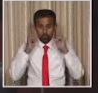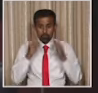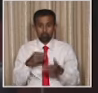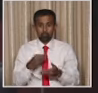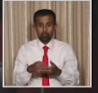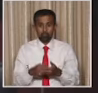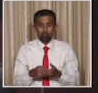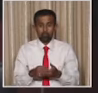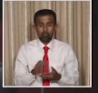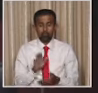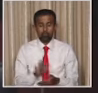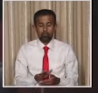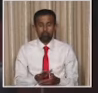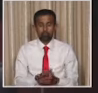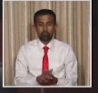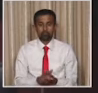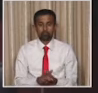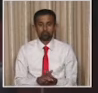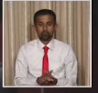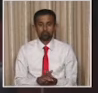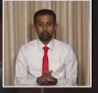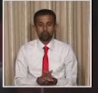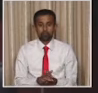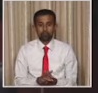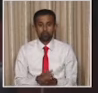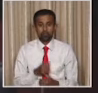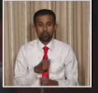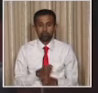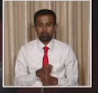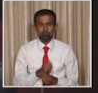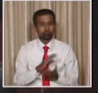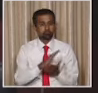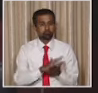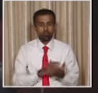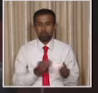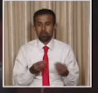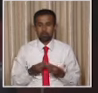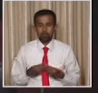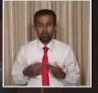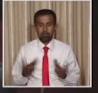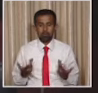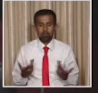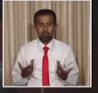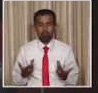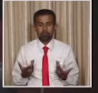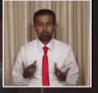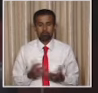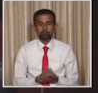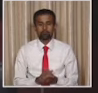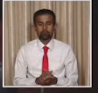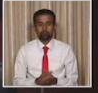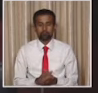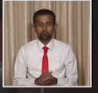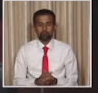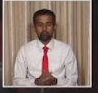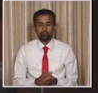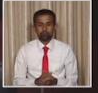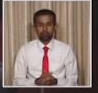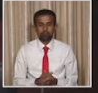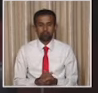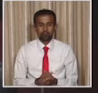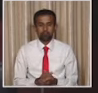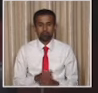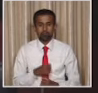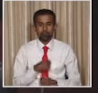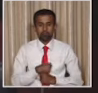That the President said that day in his speech that it will cost the government 63 billion. Contrast the 63 billion,